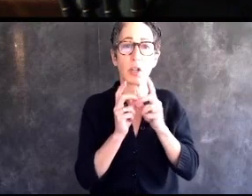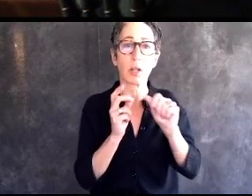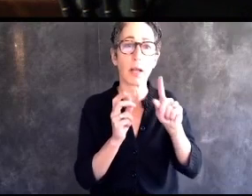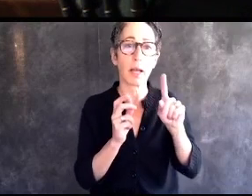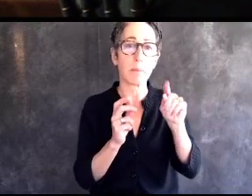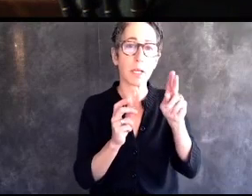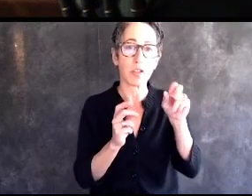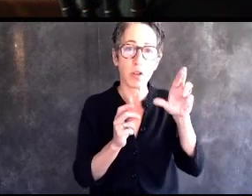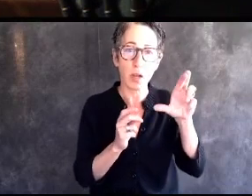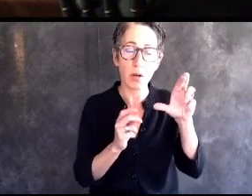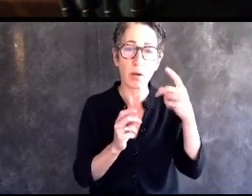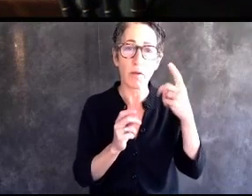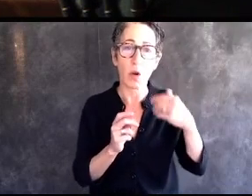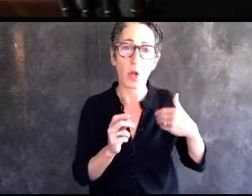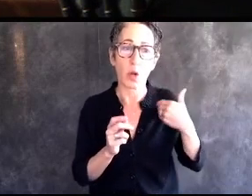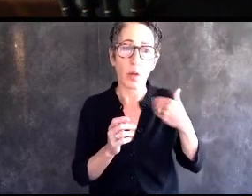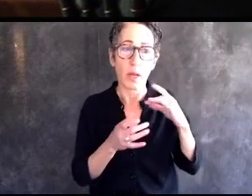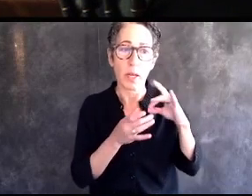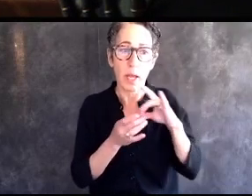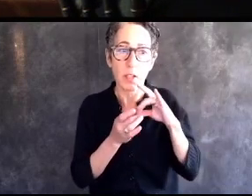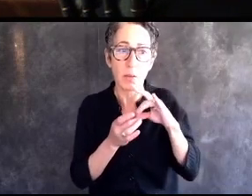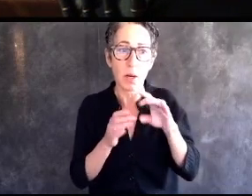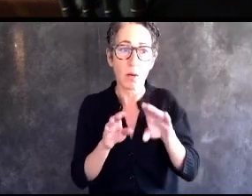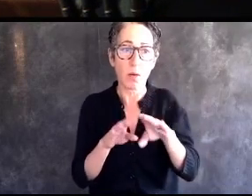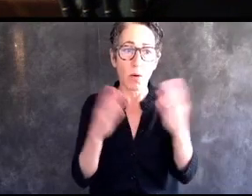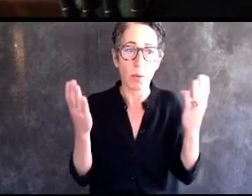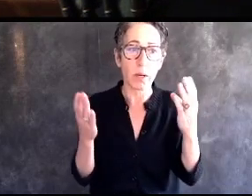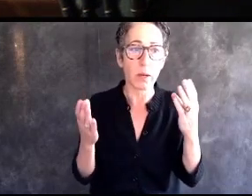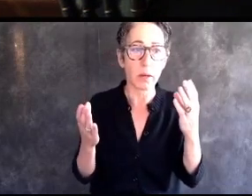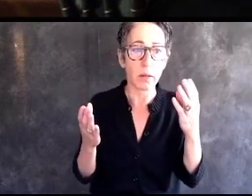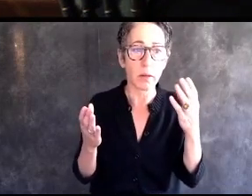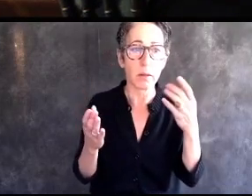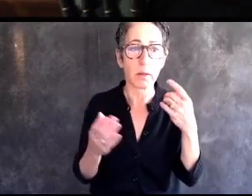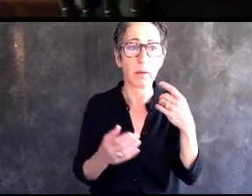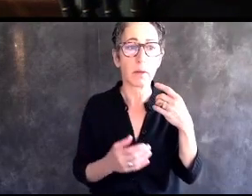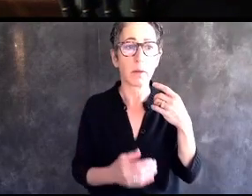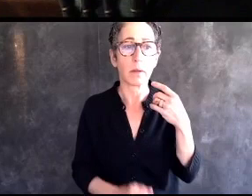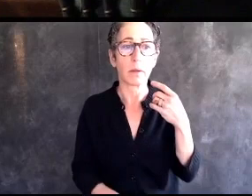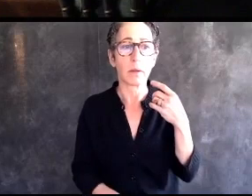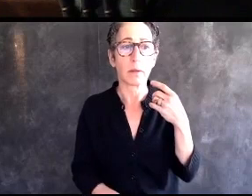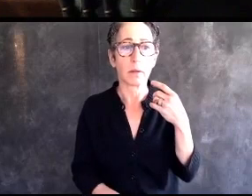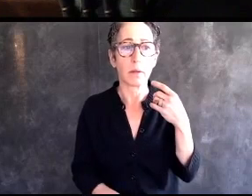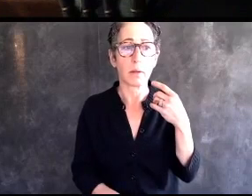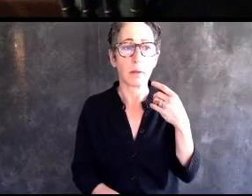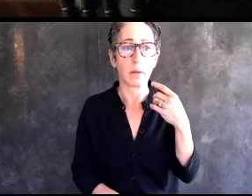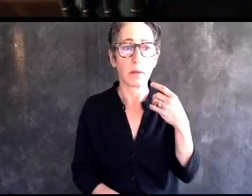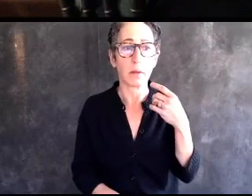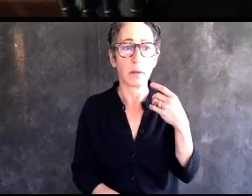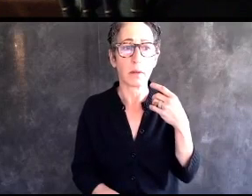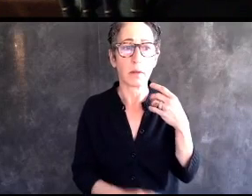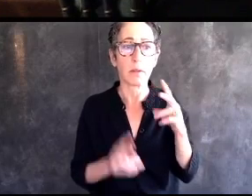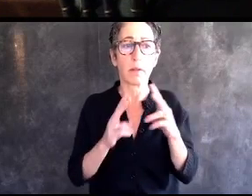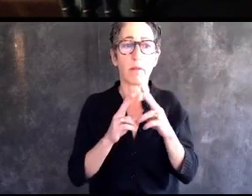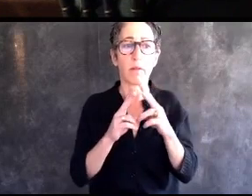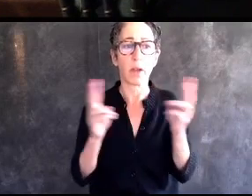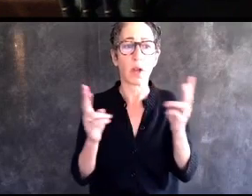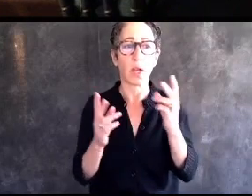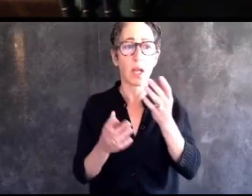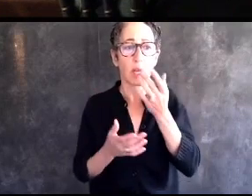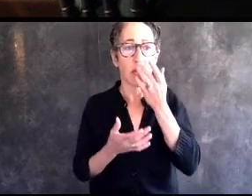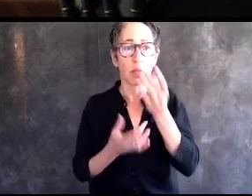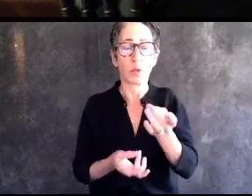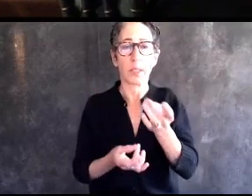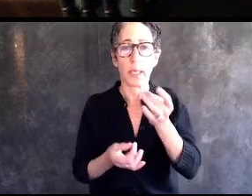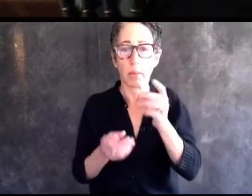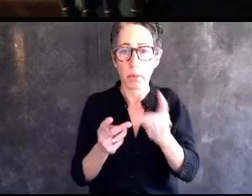youth engagement, and open government since 2016, which is a very new position. There was no such position